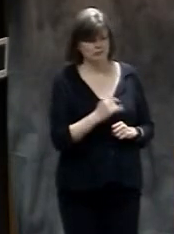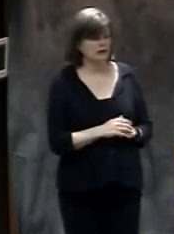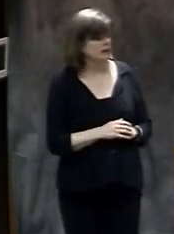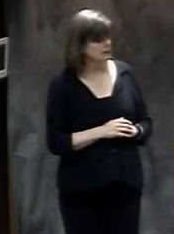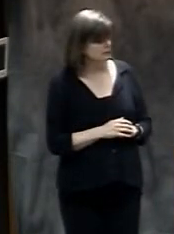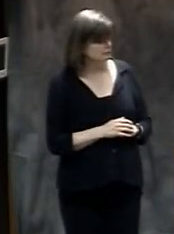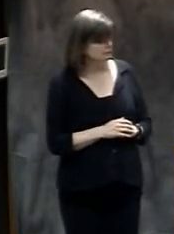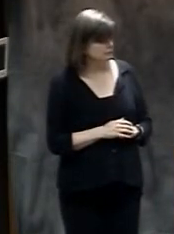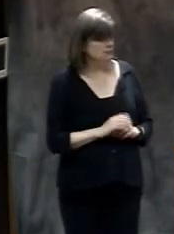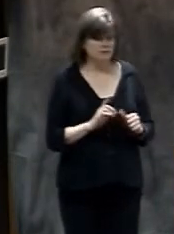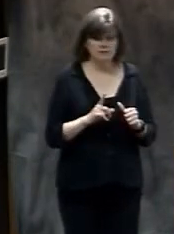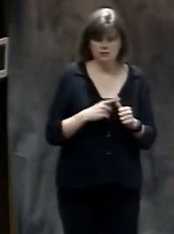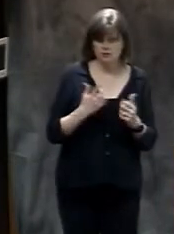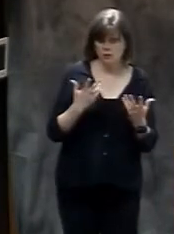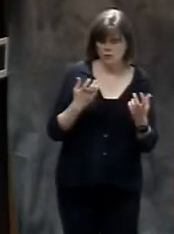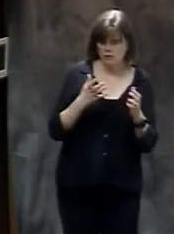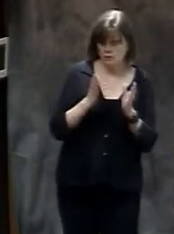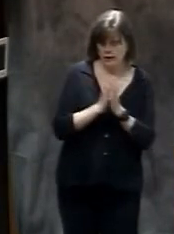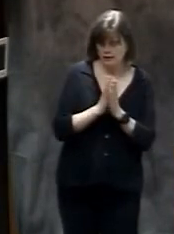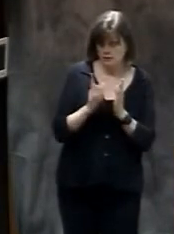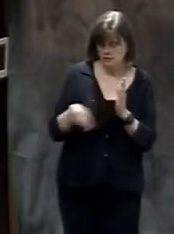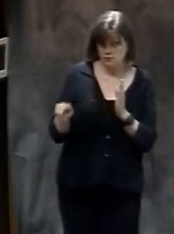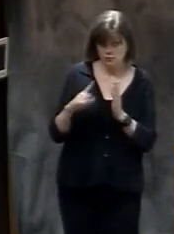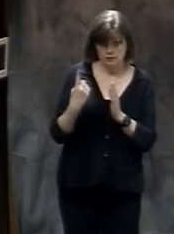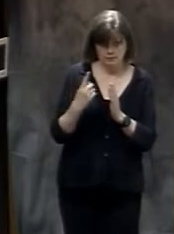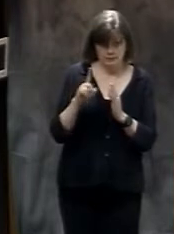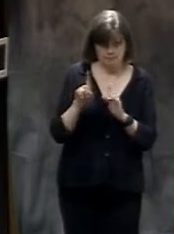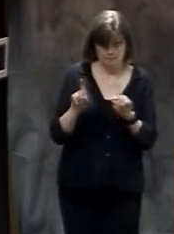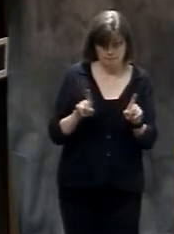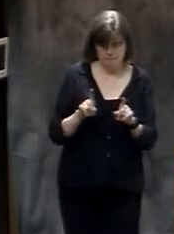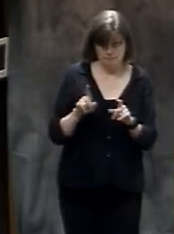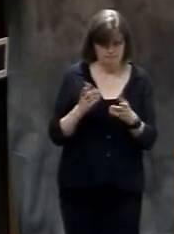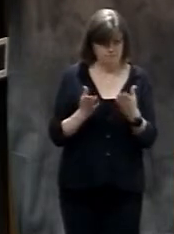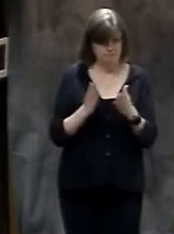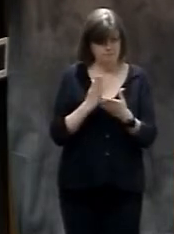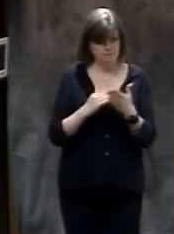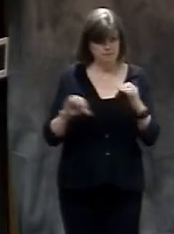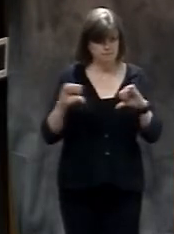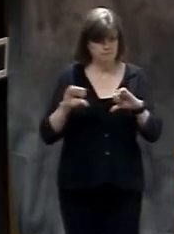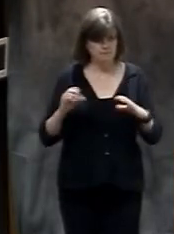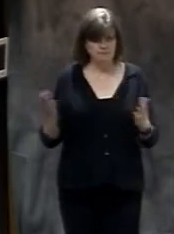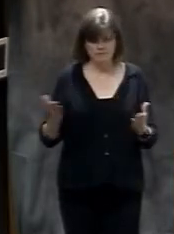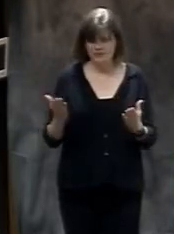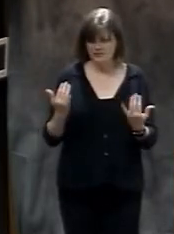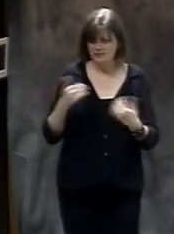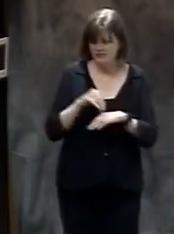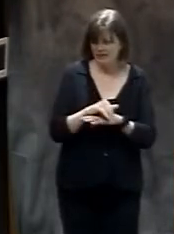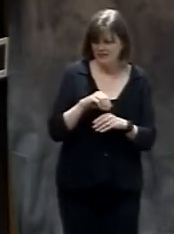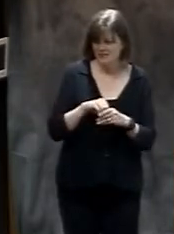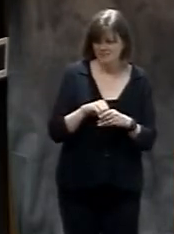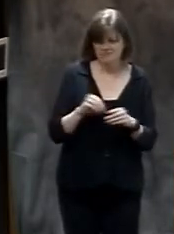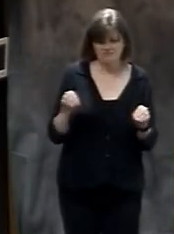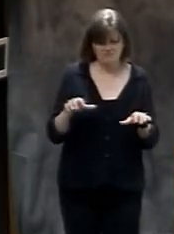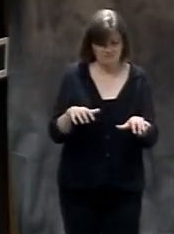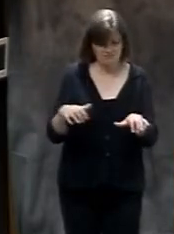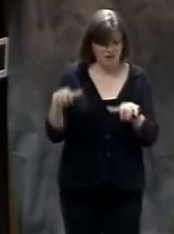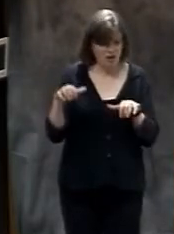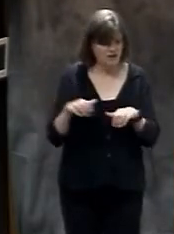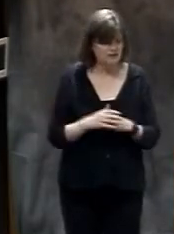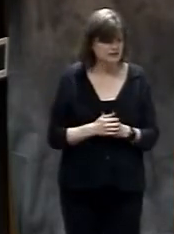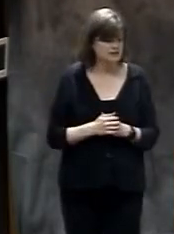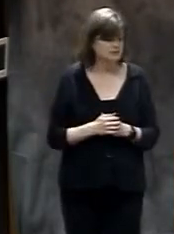First off, I want to ask a question, and there's probably some scientists here in the audience that